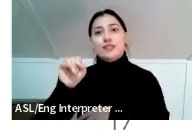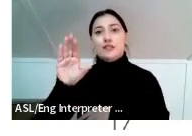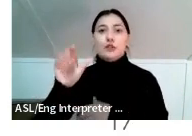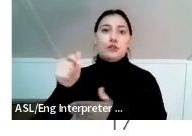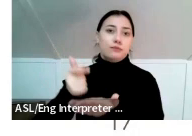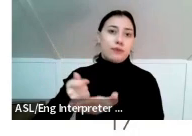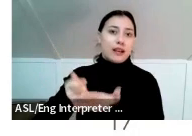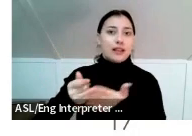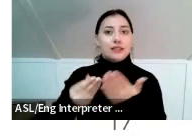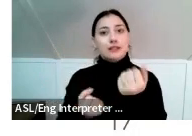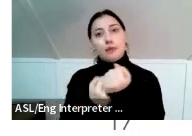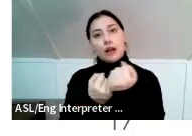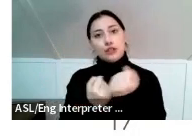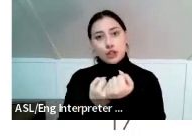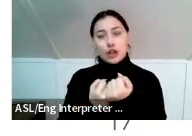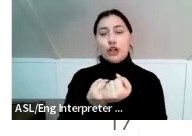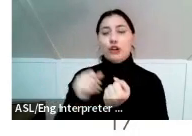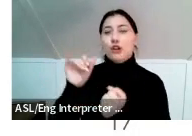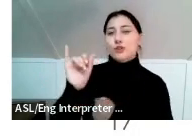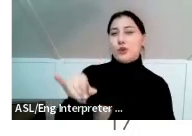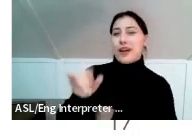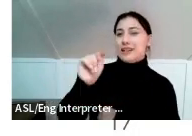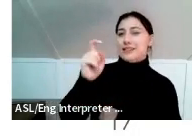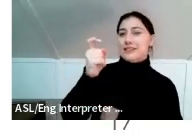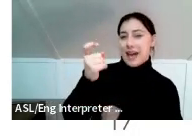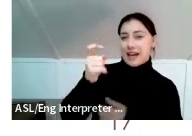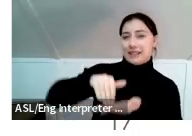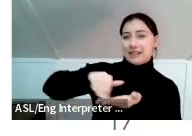status over